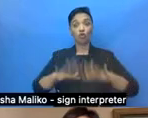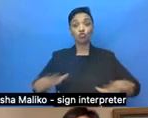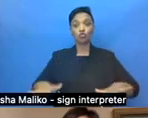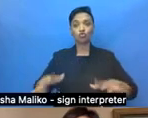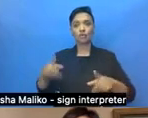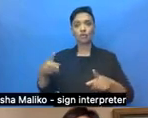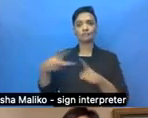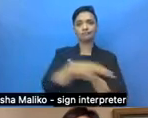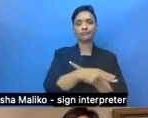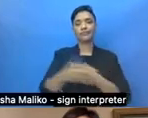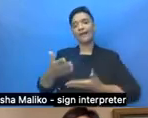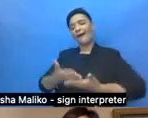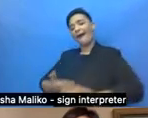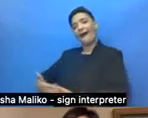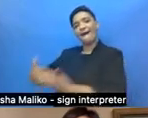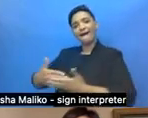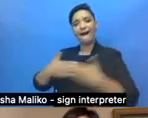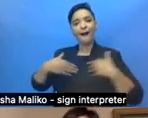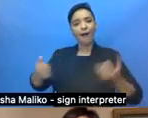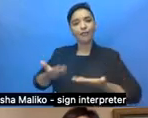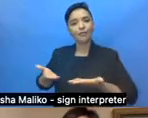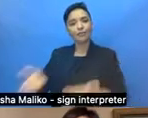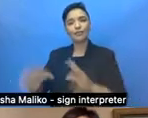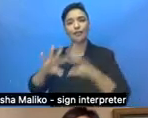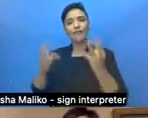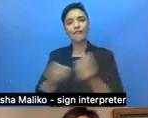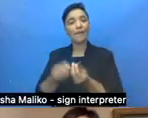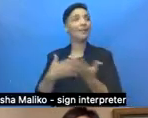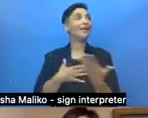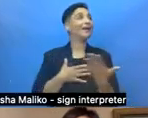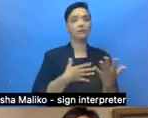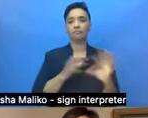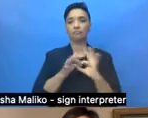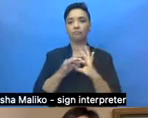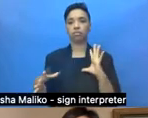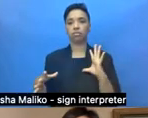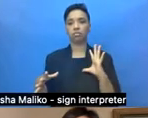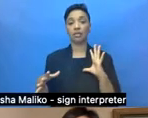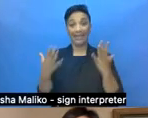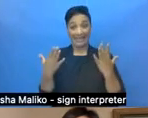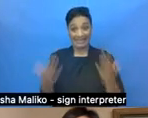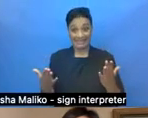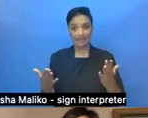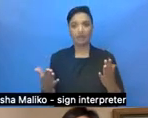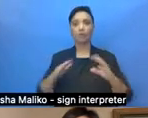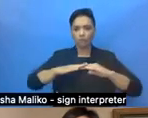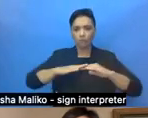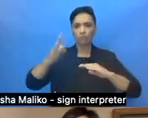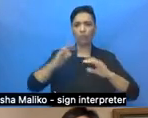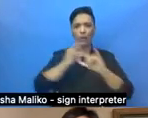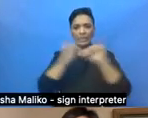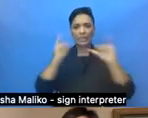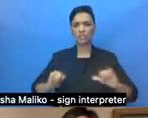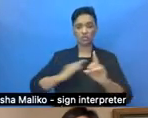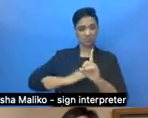care, health services, and their families. Since the war, the increased numbers in already crowded institutions have produced even more